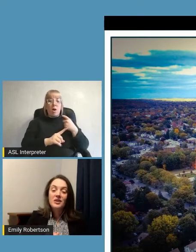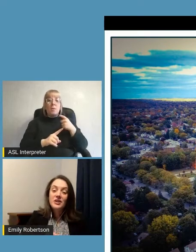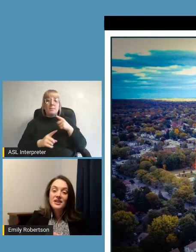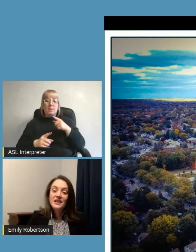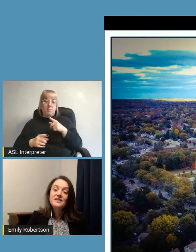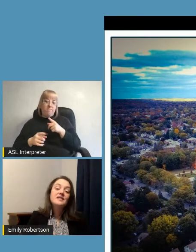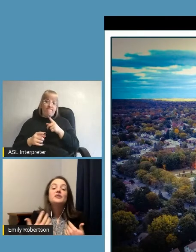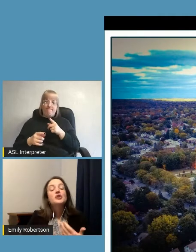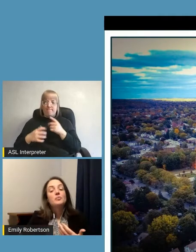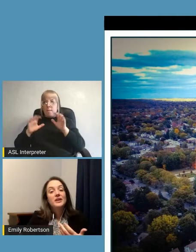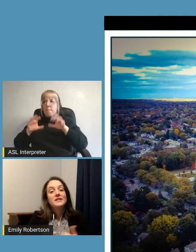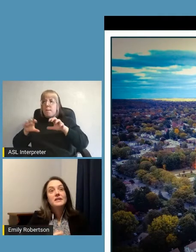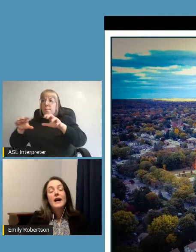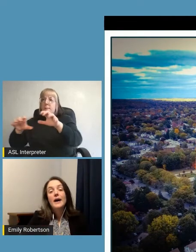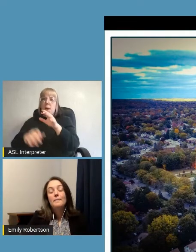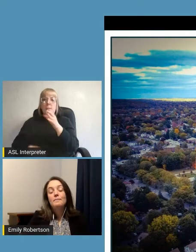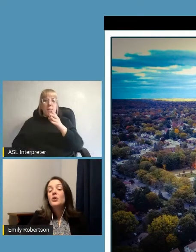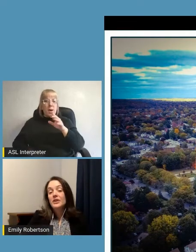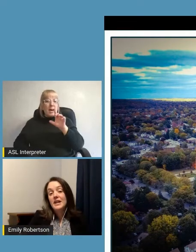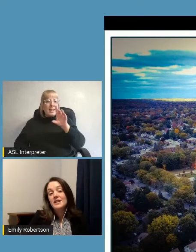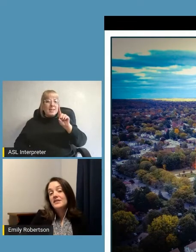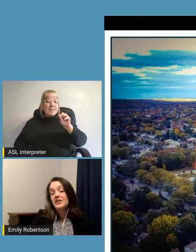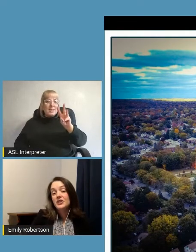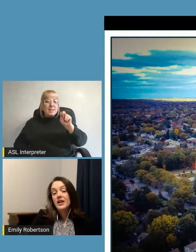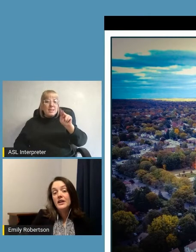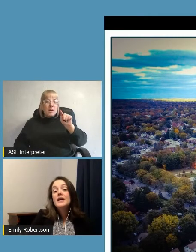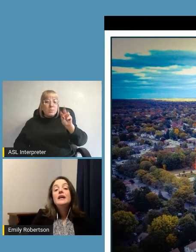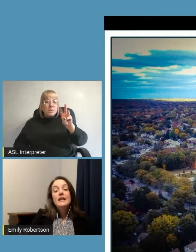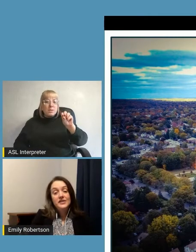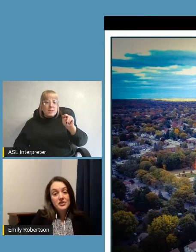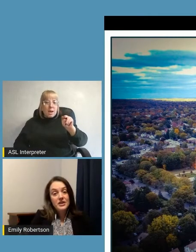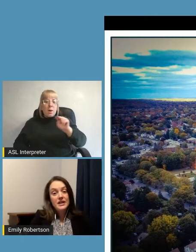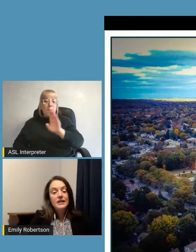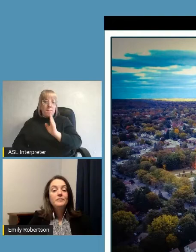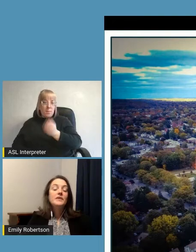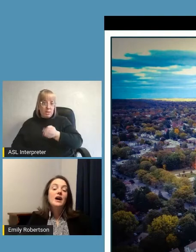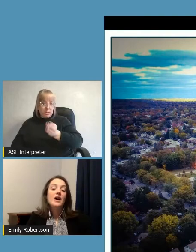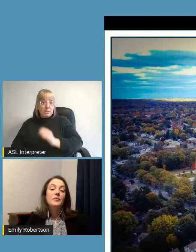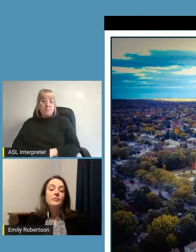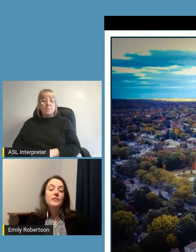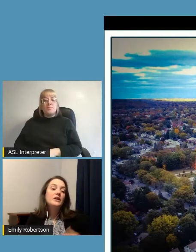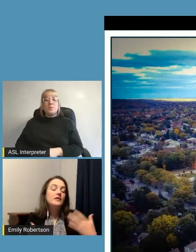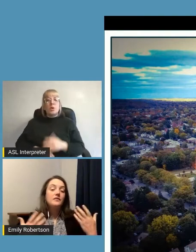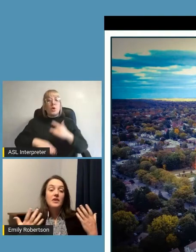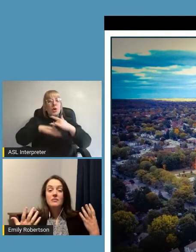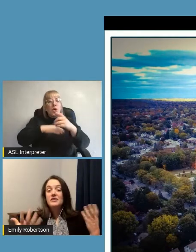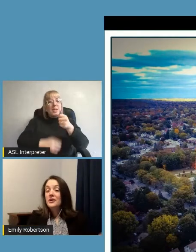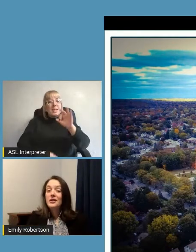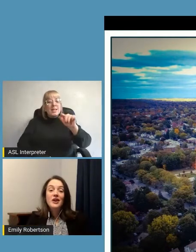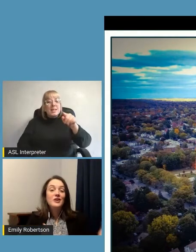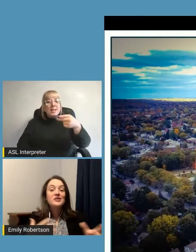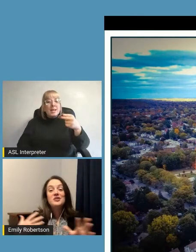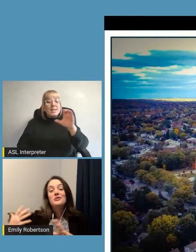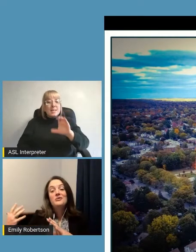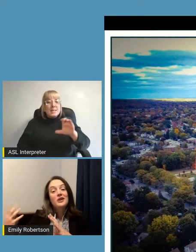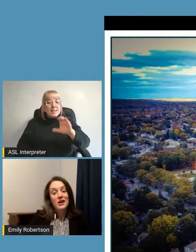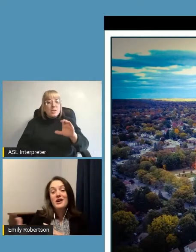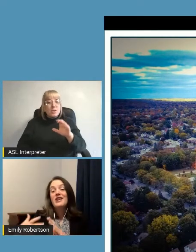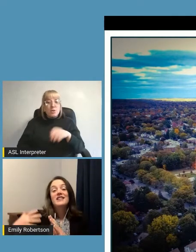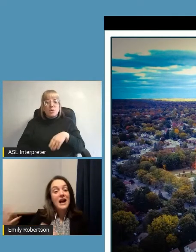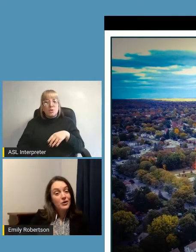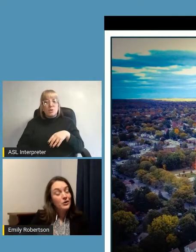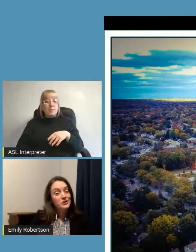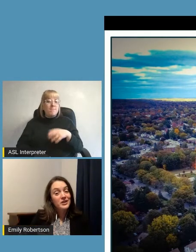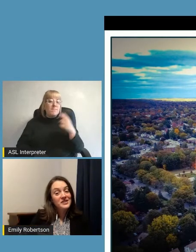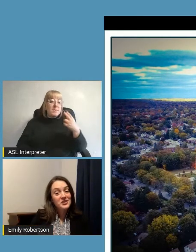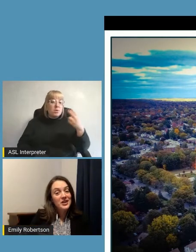3 historic buildings. They interpret early 19th century history, from decorative arts to